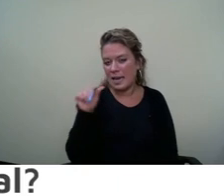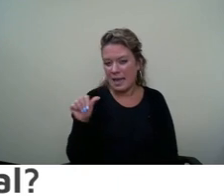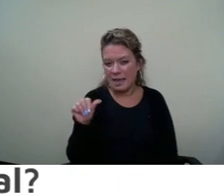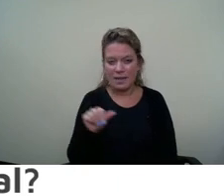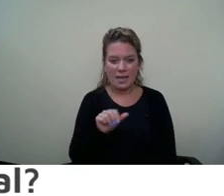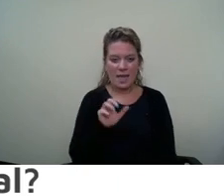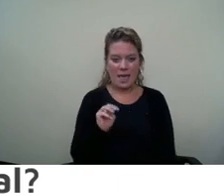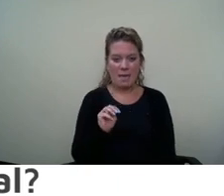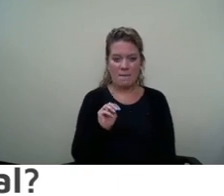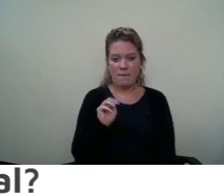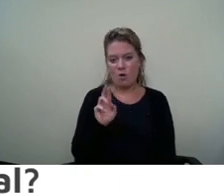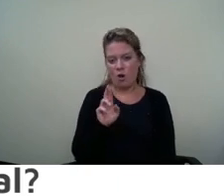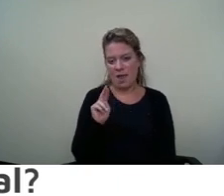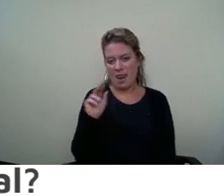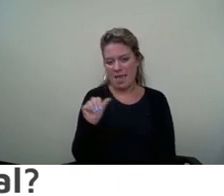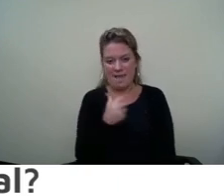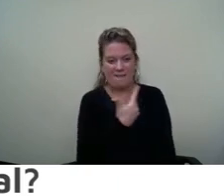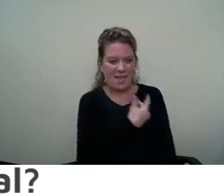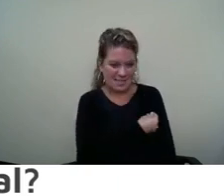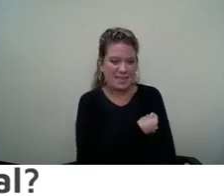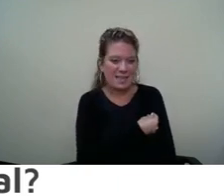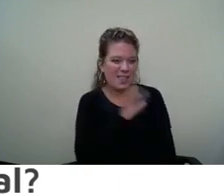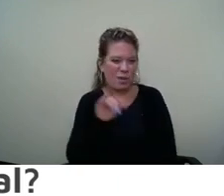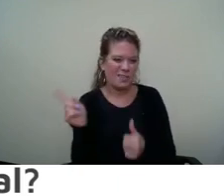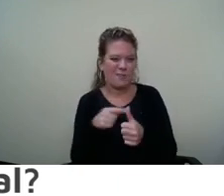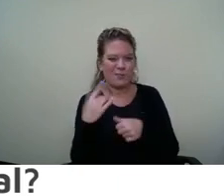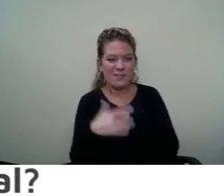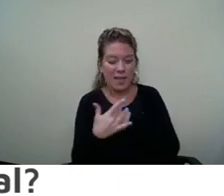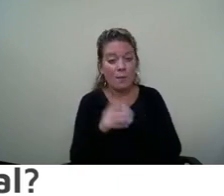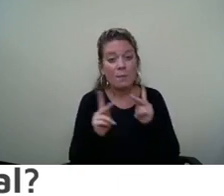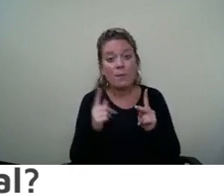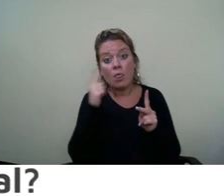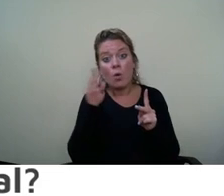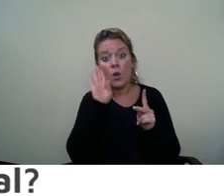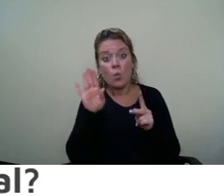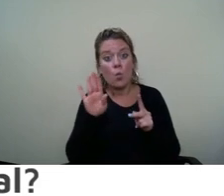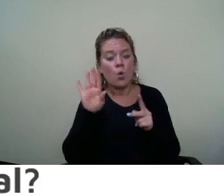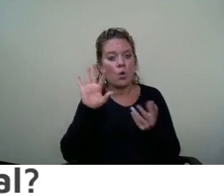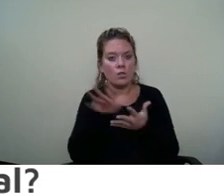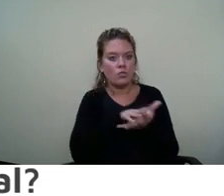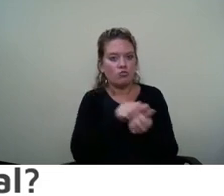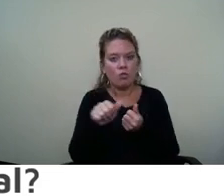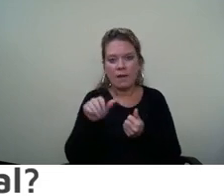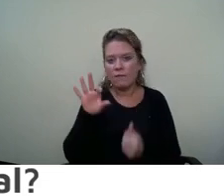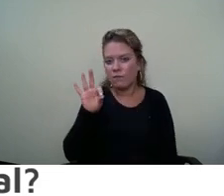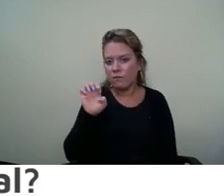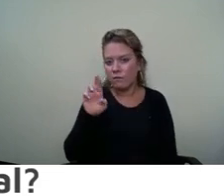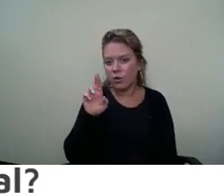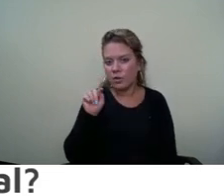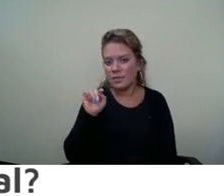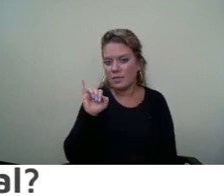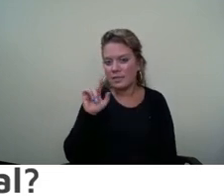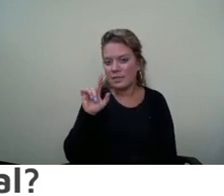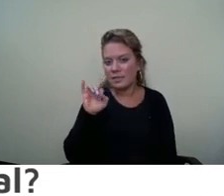first COVID vaccine available, and then that it would affect someone's fertility, which I still don't understand that connection, but